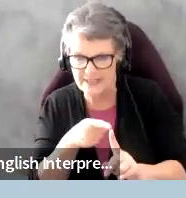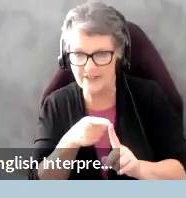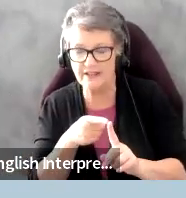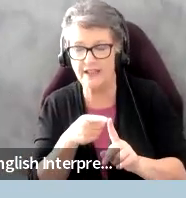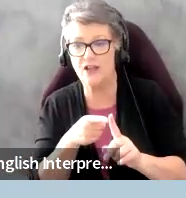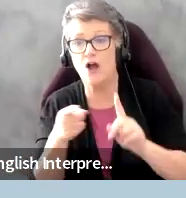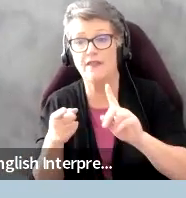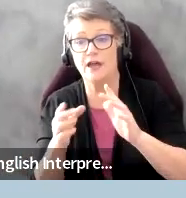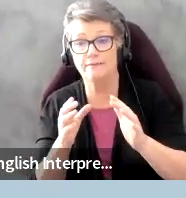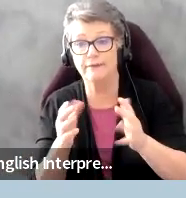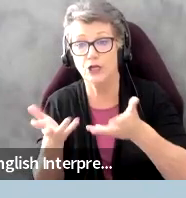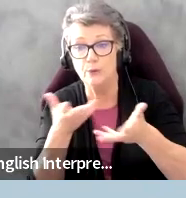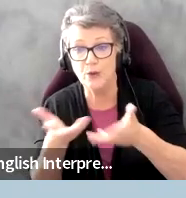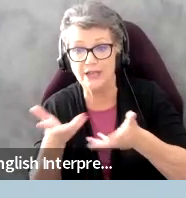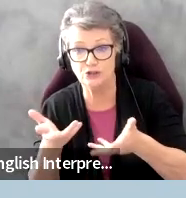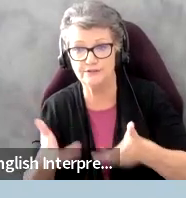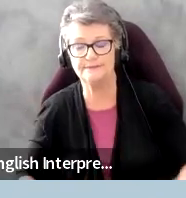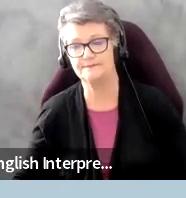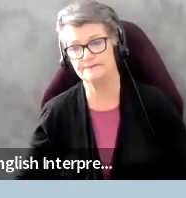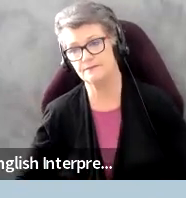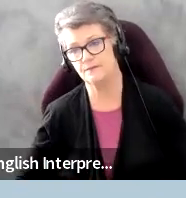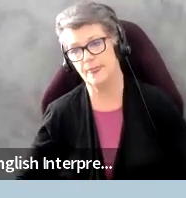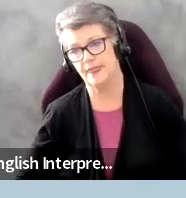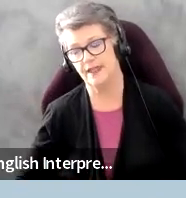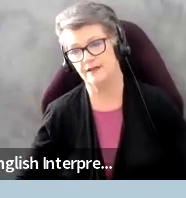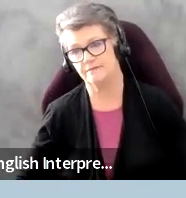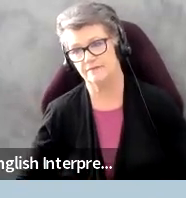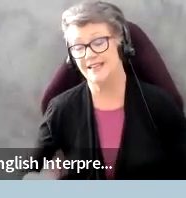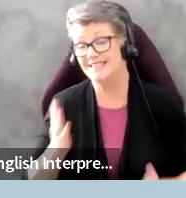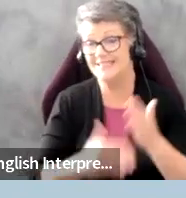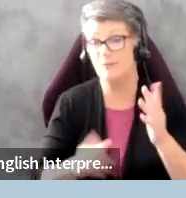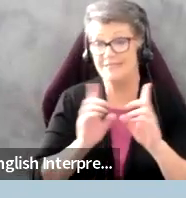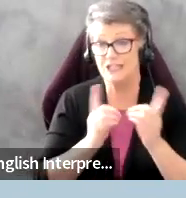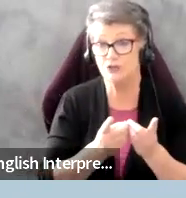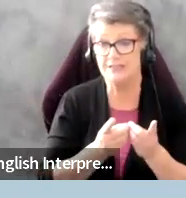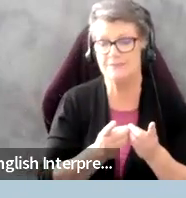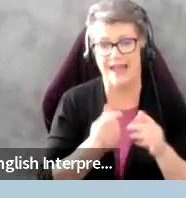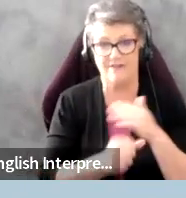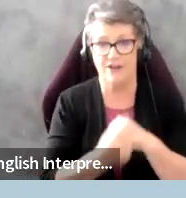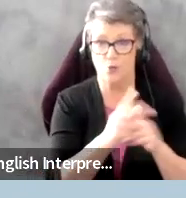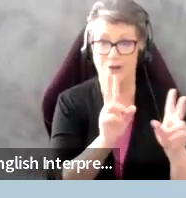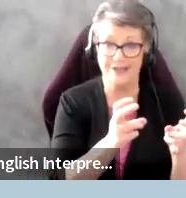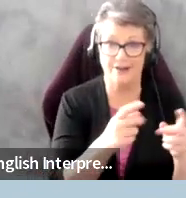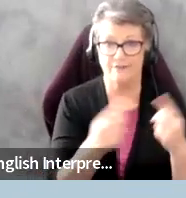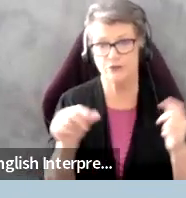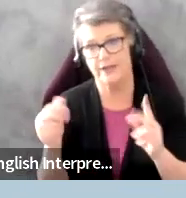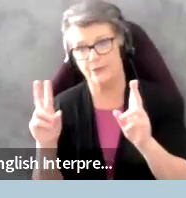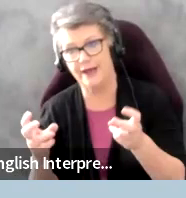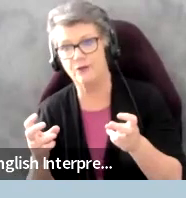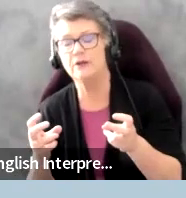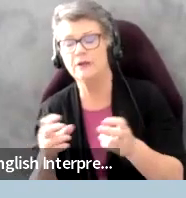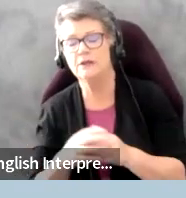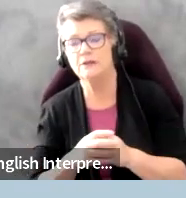on the communication sub piece. But some districts may have it under one title versus another. So there's